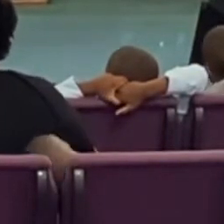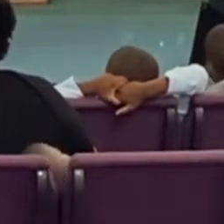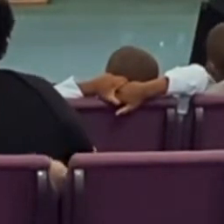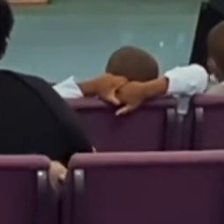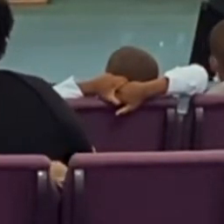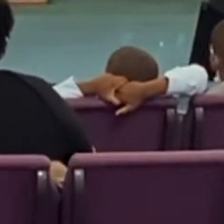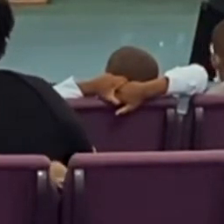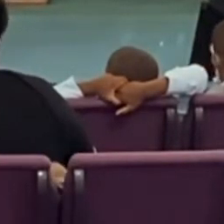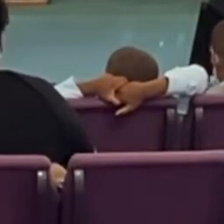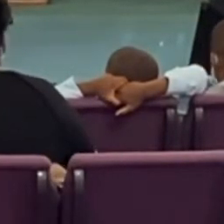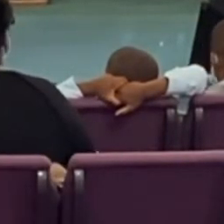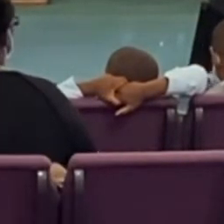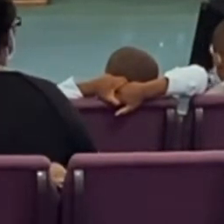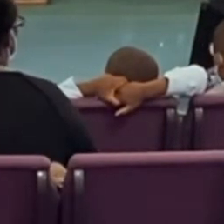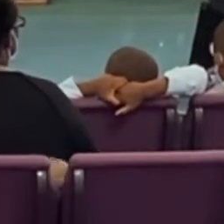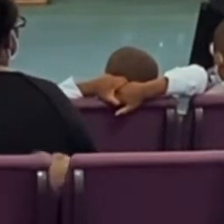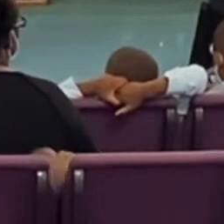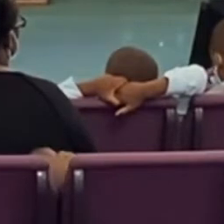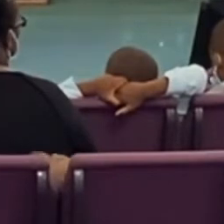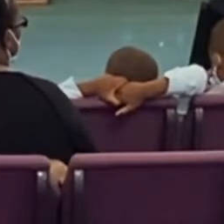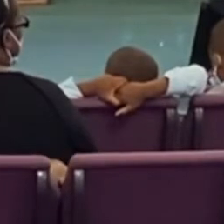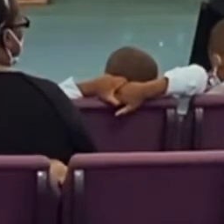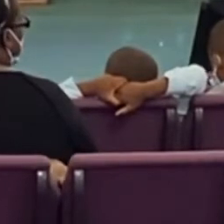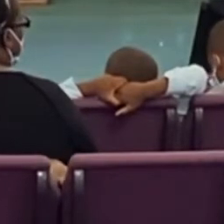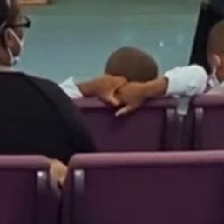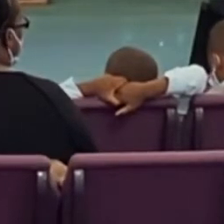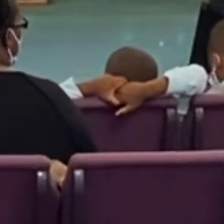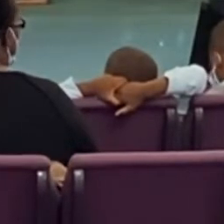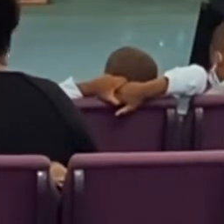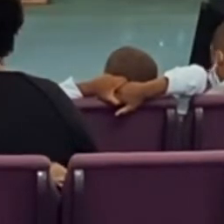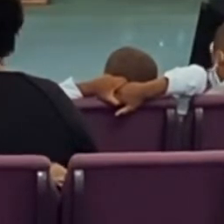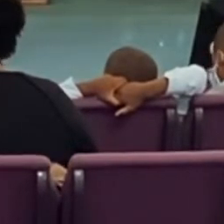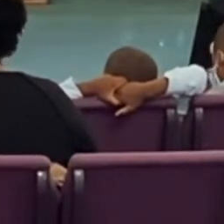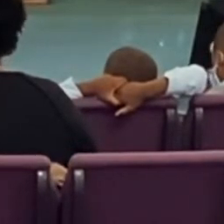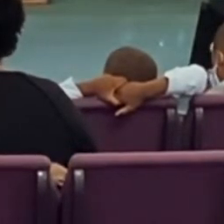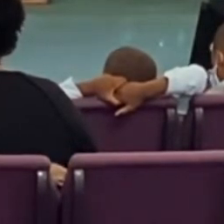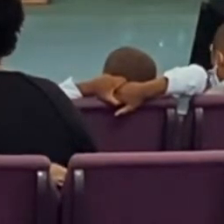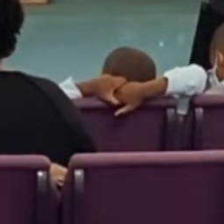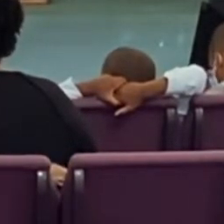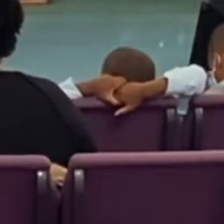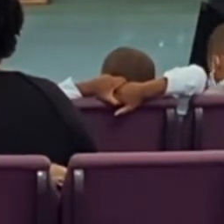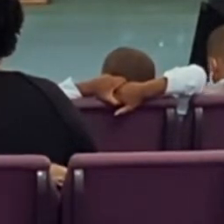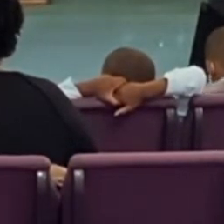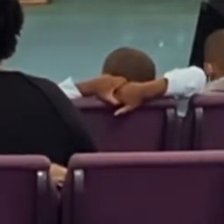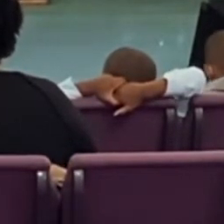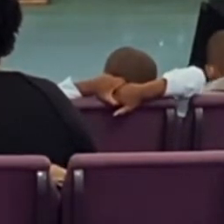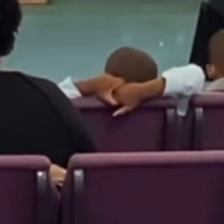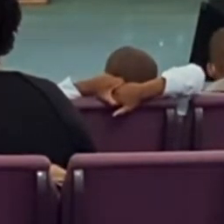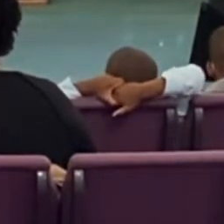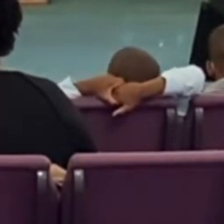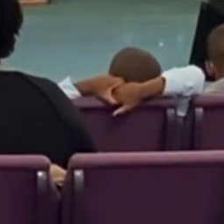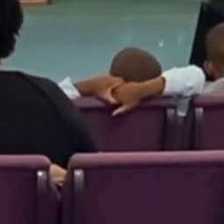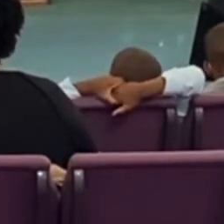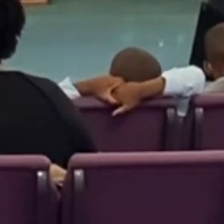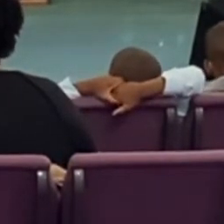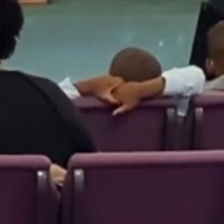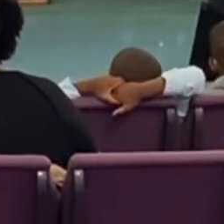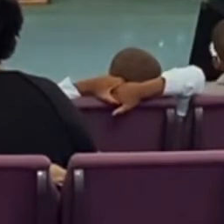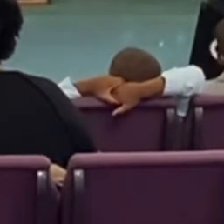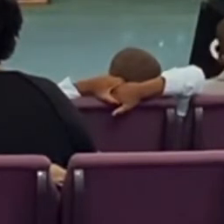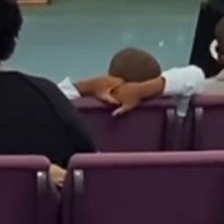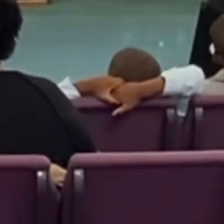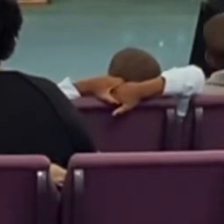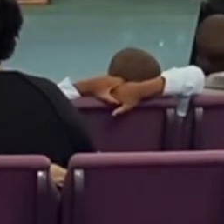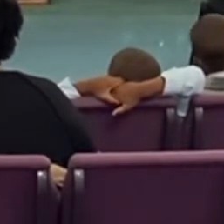smiling. Something's kind of released inside of you. I told you it's going to change the atmosphere, and I believe that it is. And just in case that